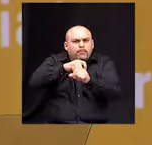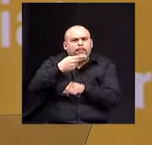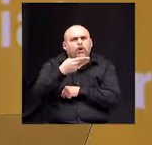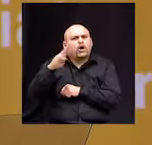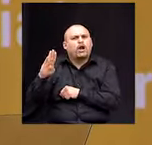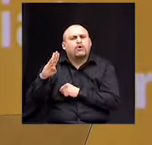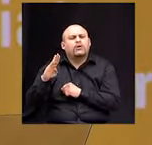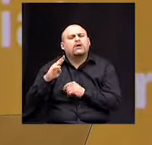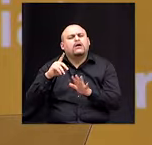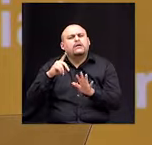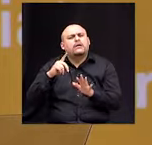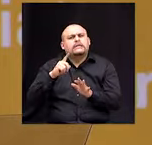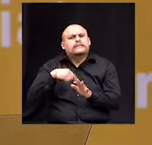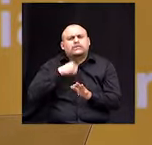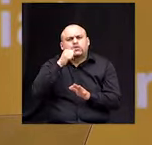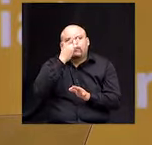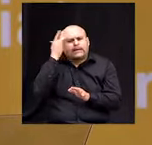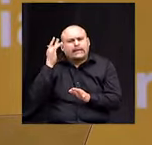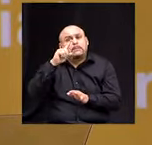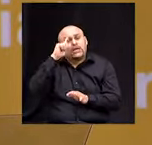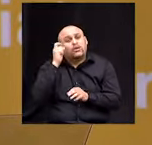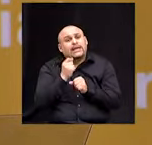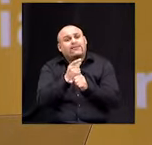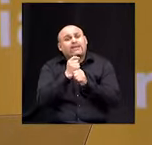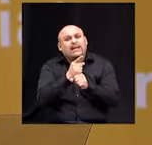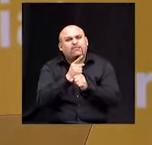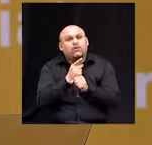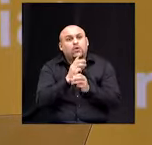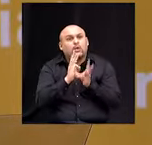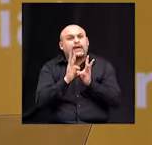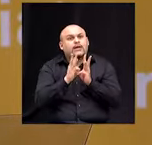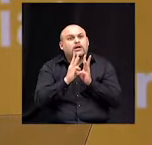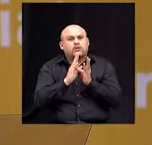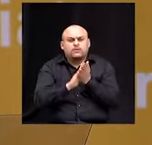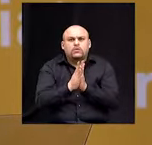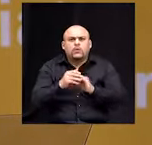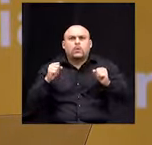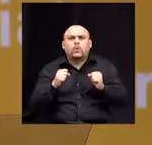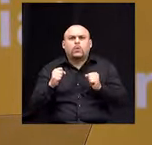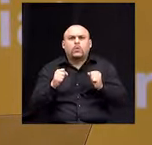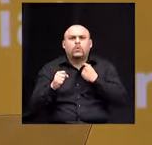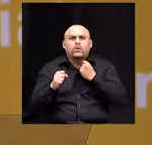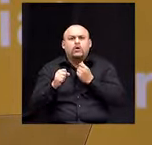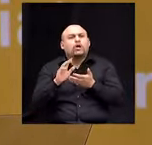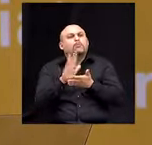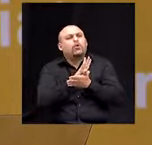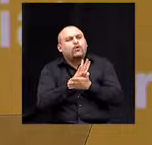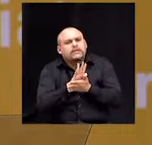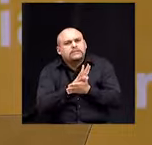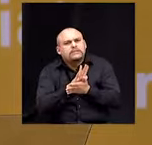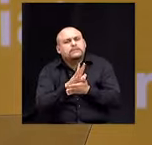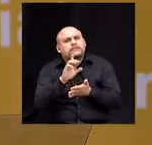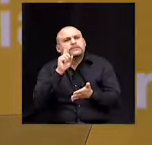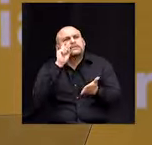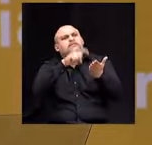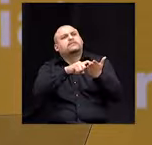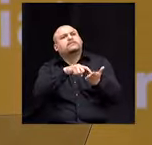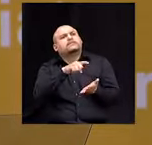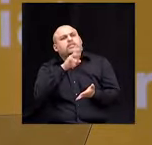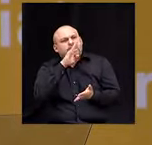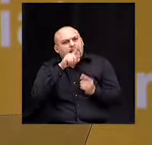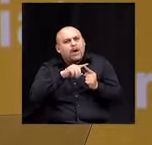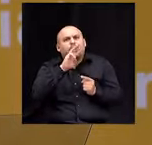don't forget it because every year the weather's cold, the movies on television talk about